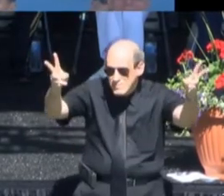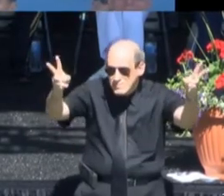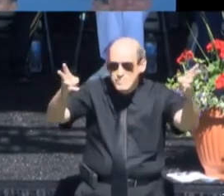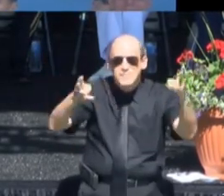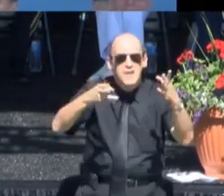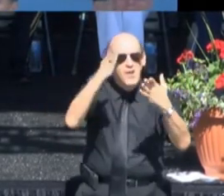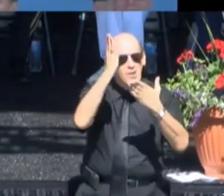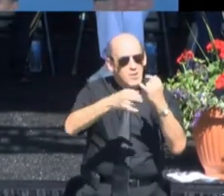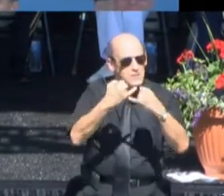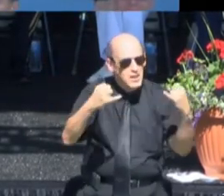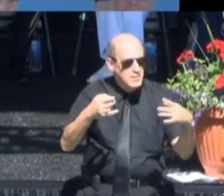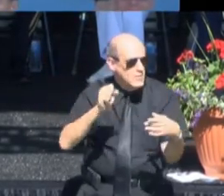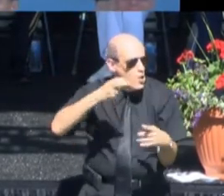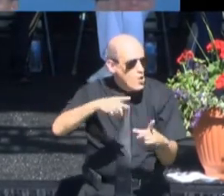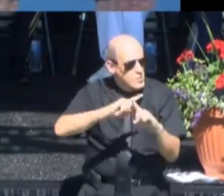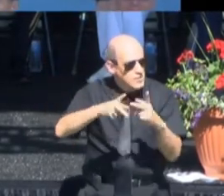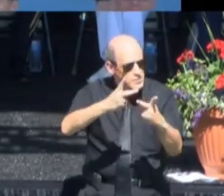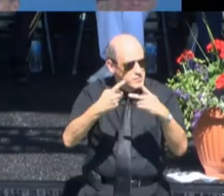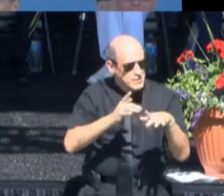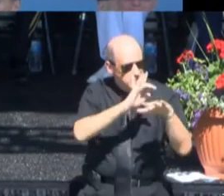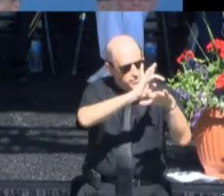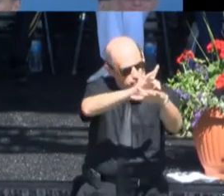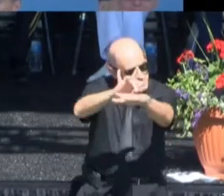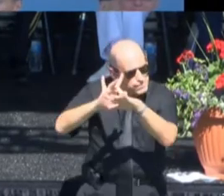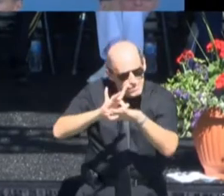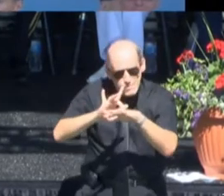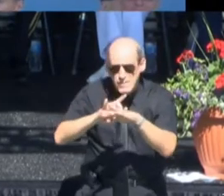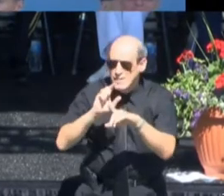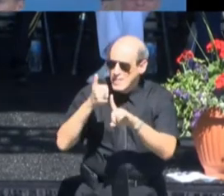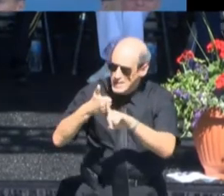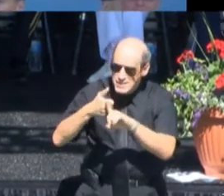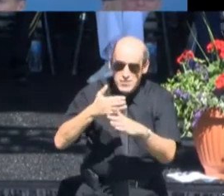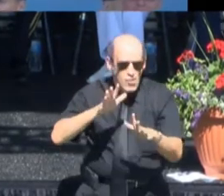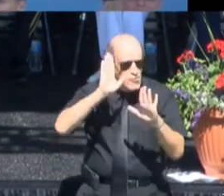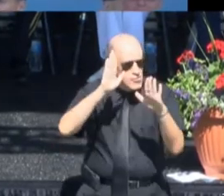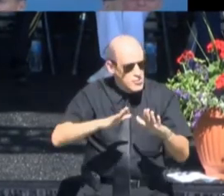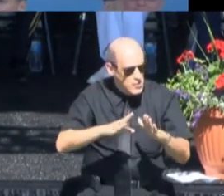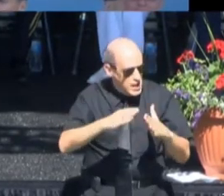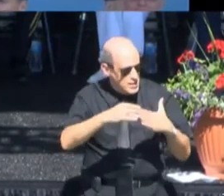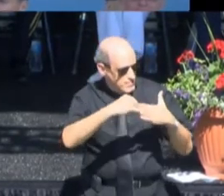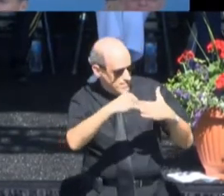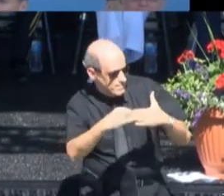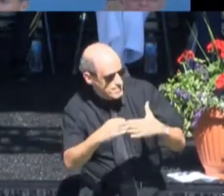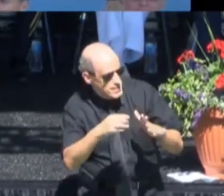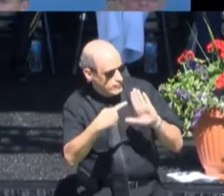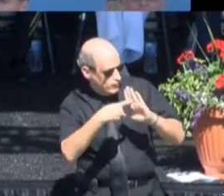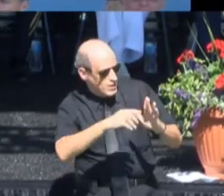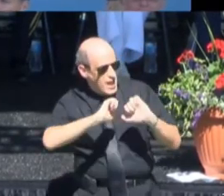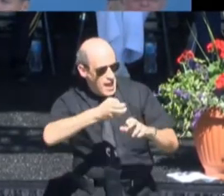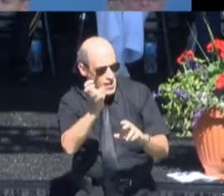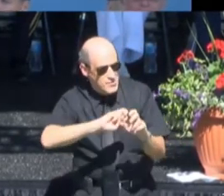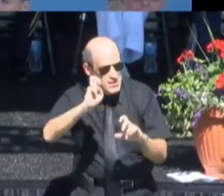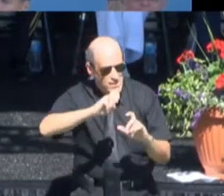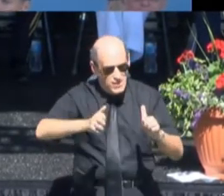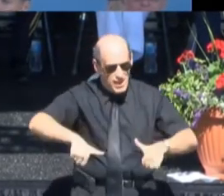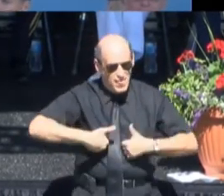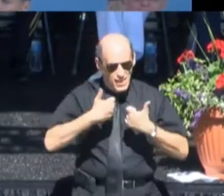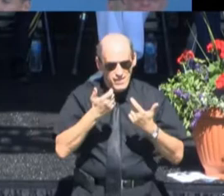lines of "Oh, the Places You'll Go," which is a great primer on navigating life's journey.